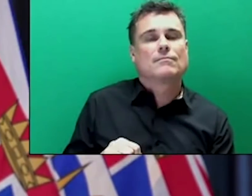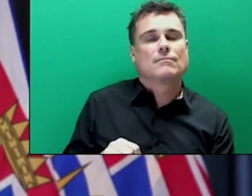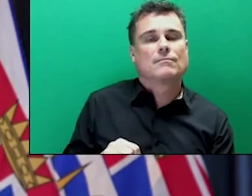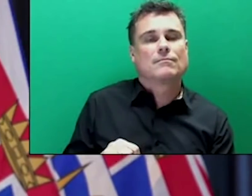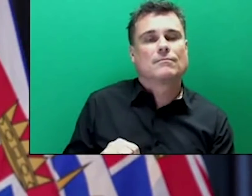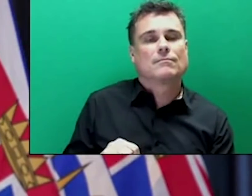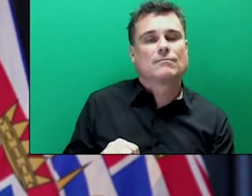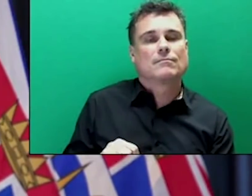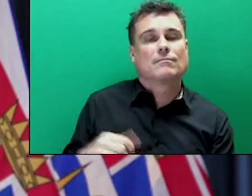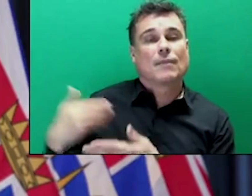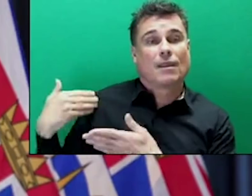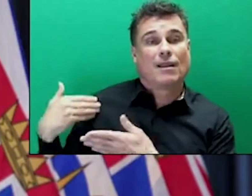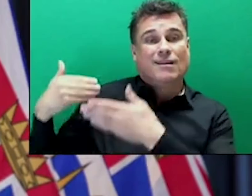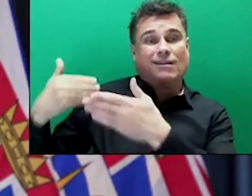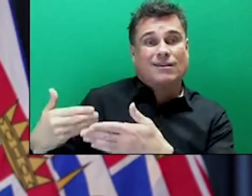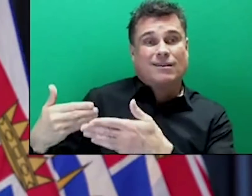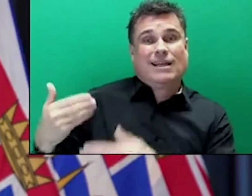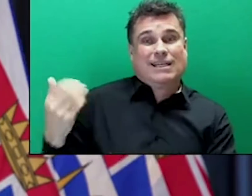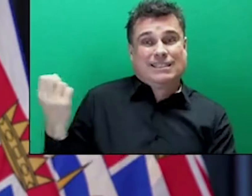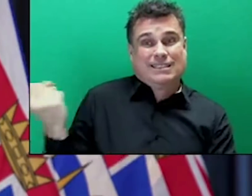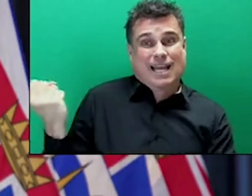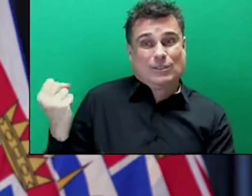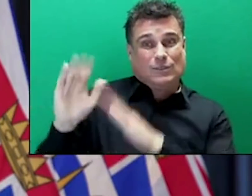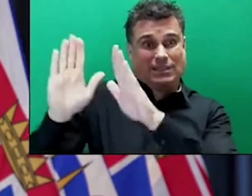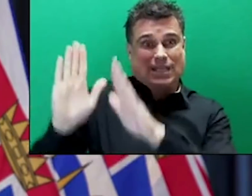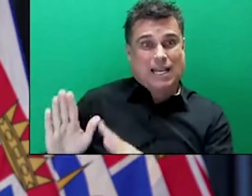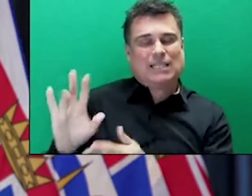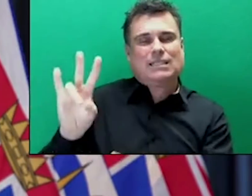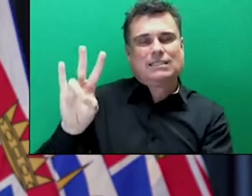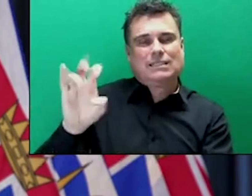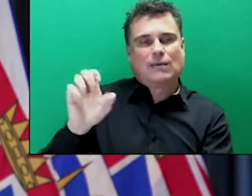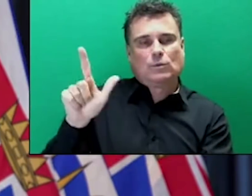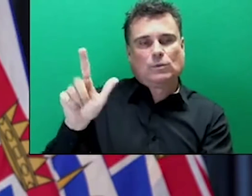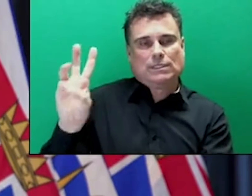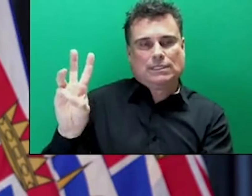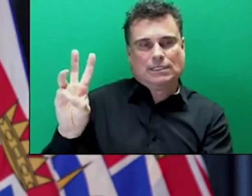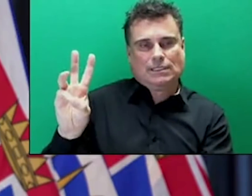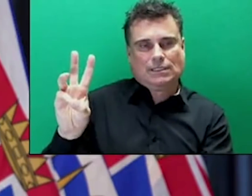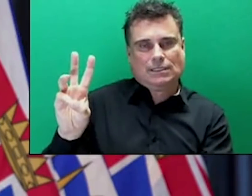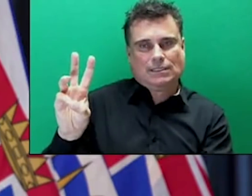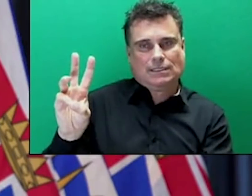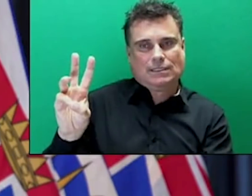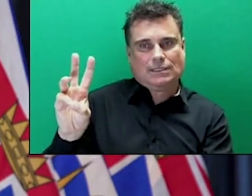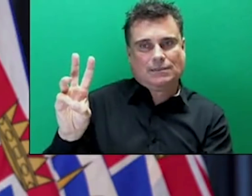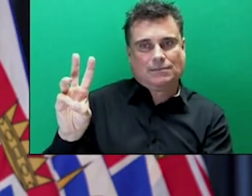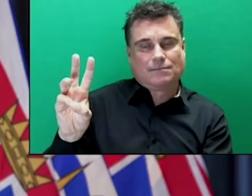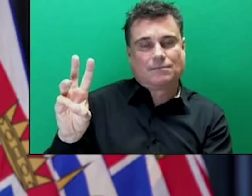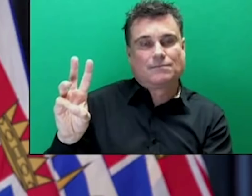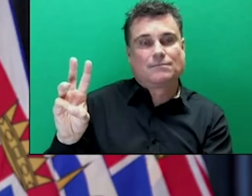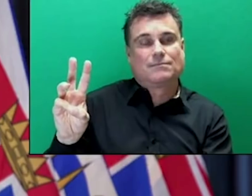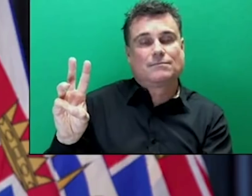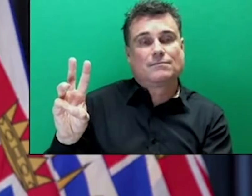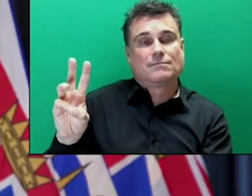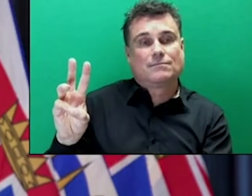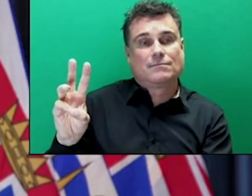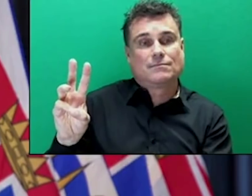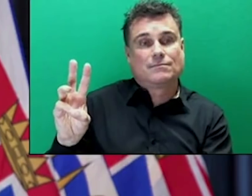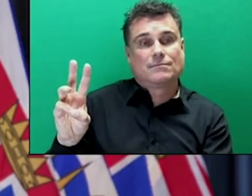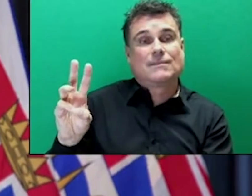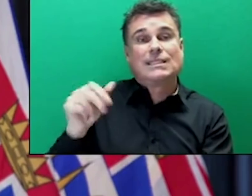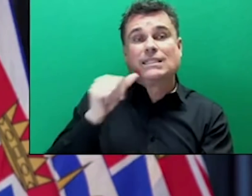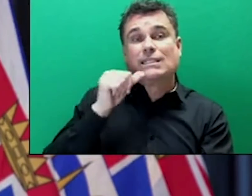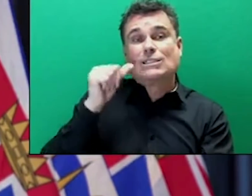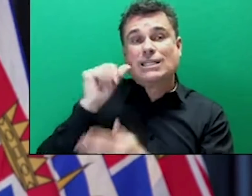British Columbia. From Saturday to Sunday, 726 cases were diagnosed, and from Sunday